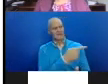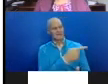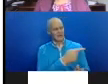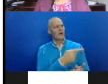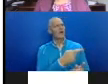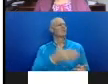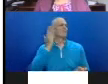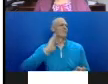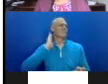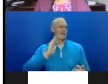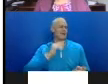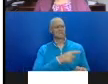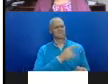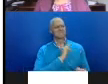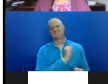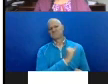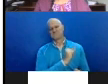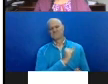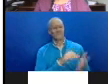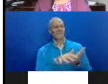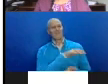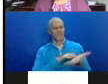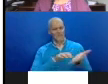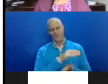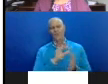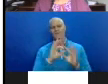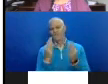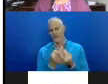with past either partners or family members.